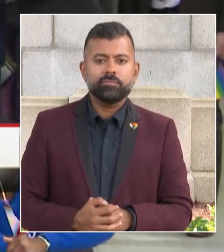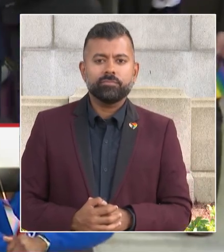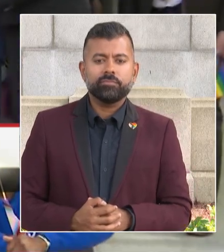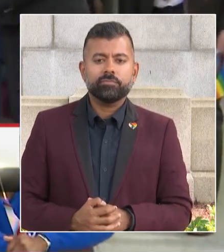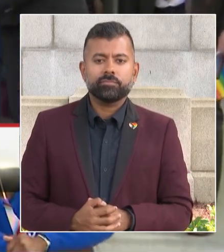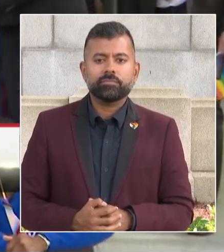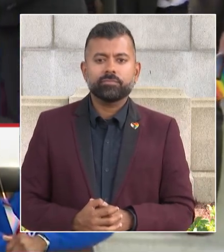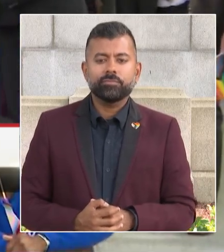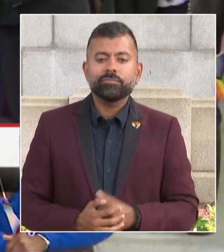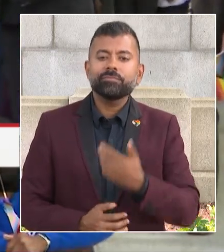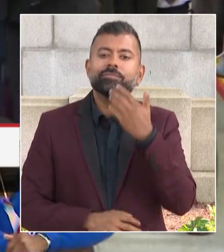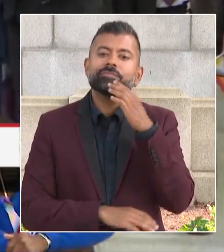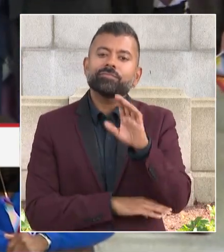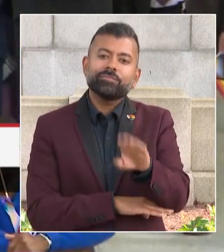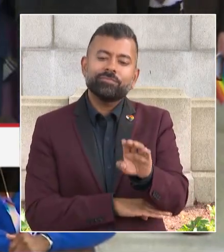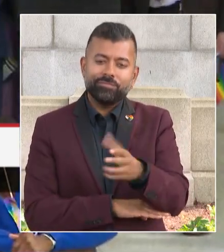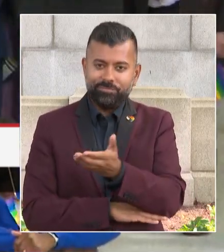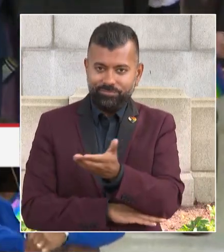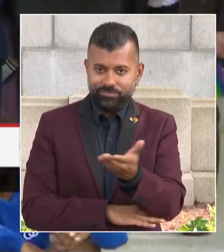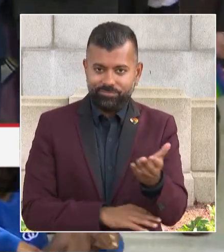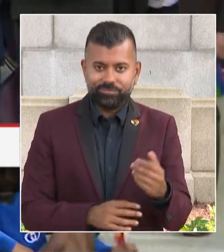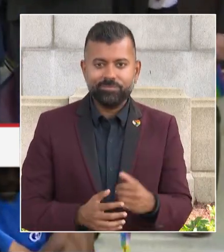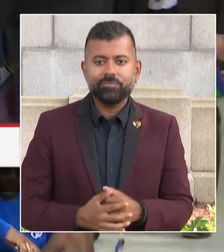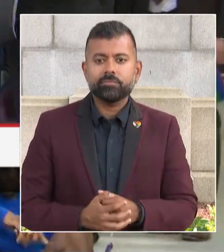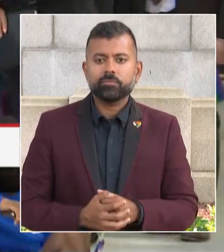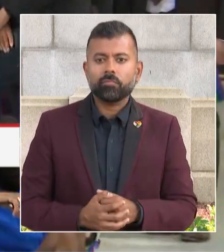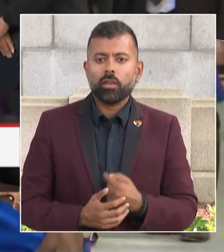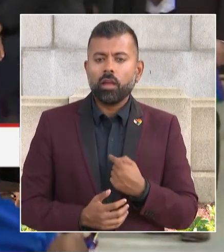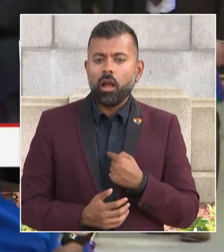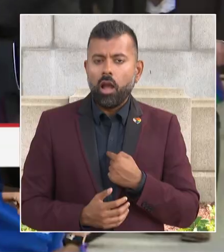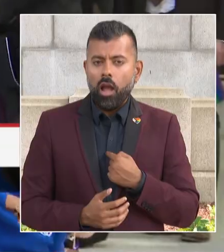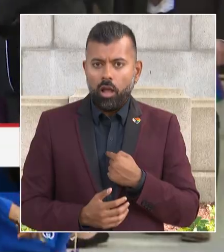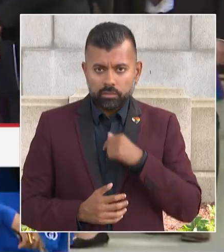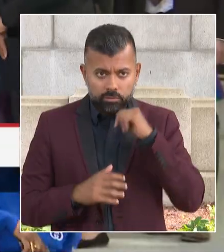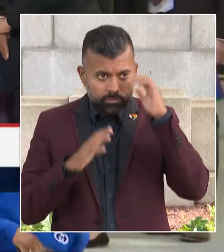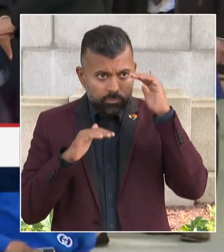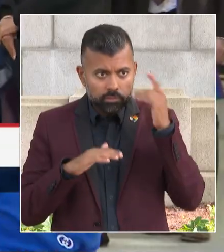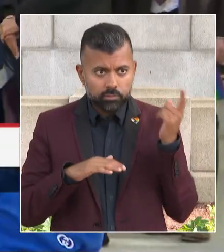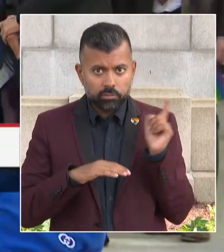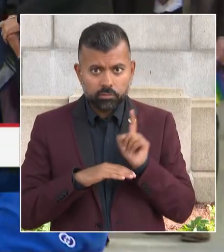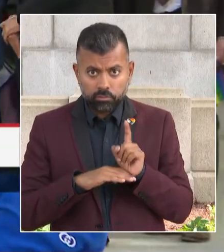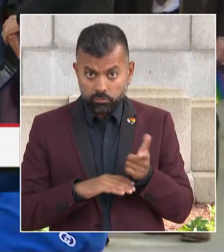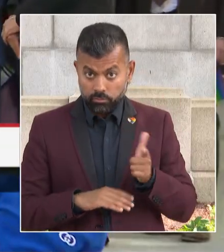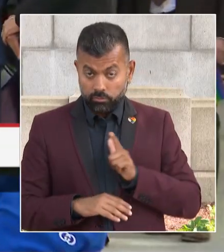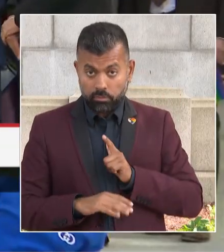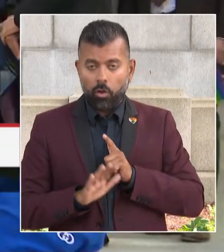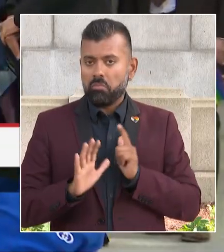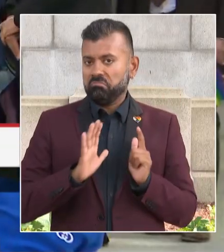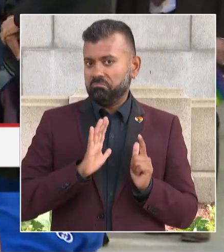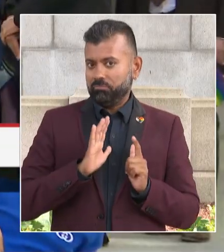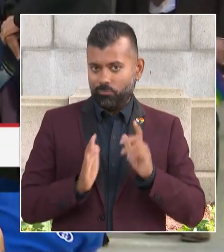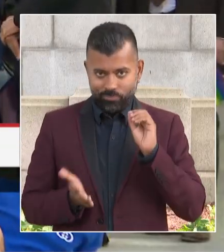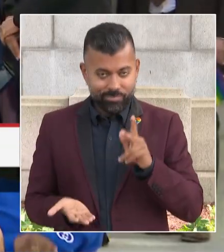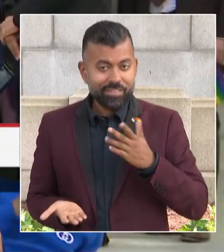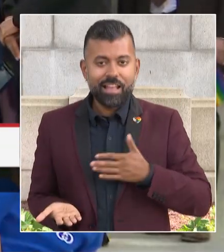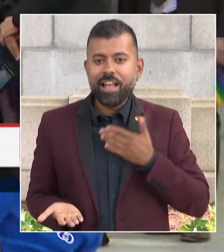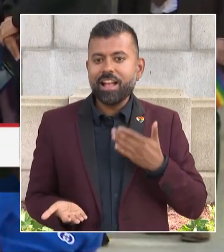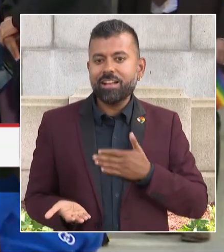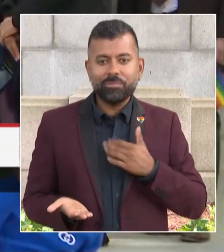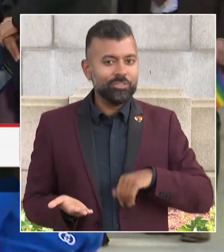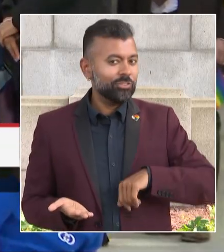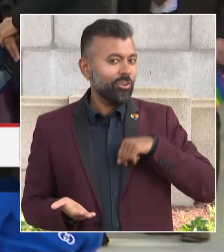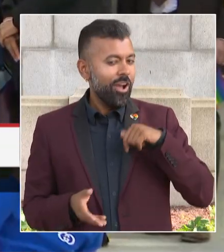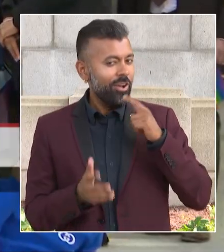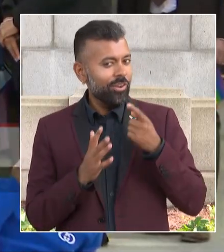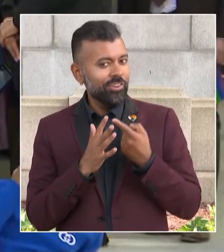Good afternoon. I didn't know I was, great. So excited to kick off World Pride. Really quickly, because I